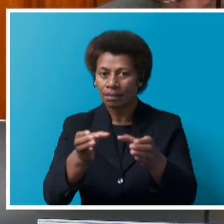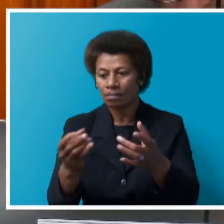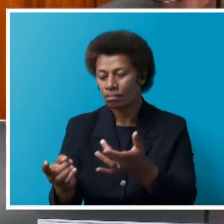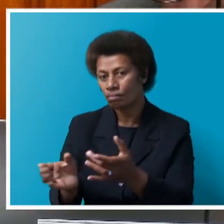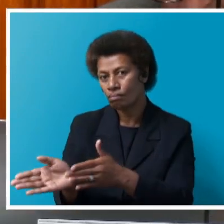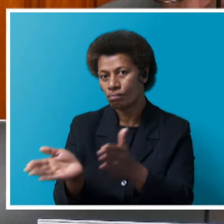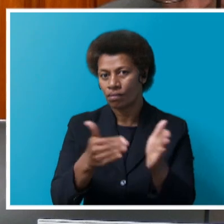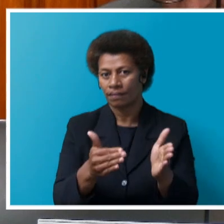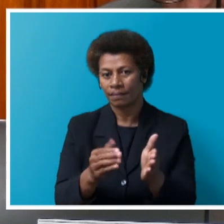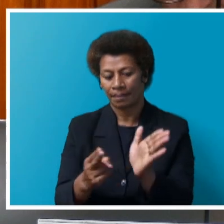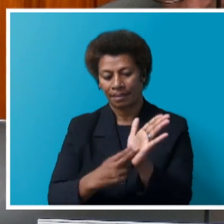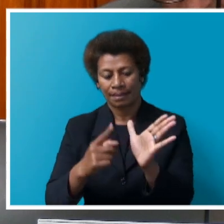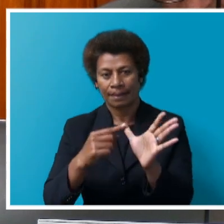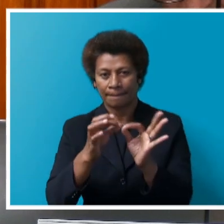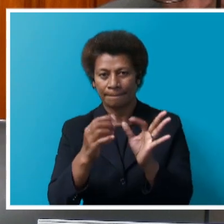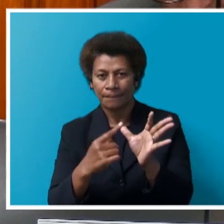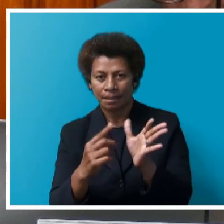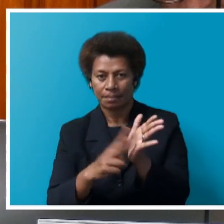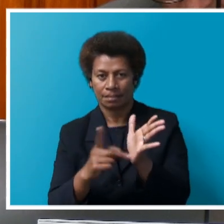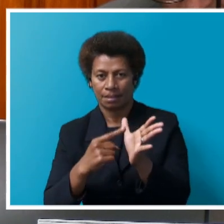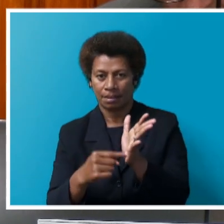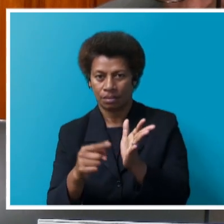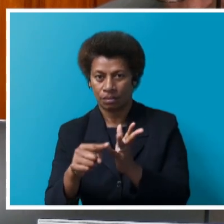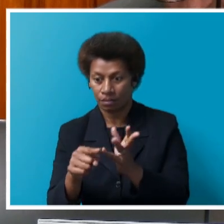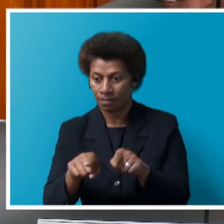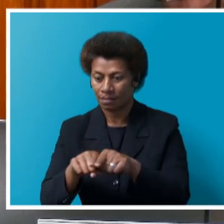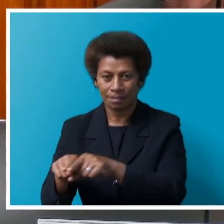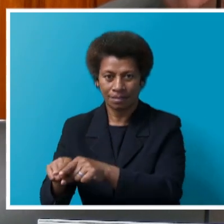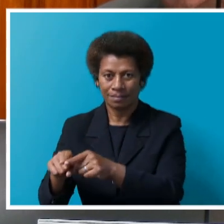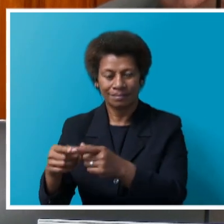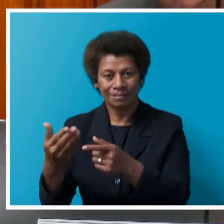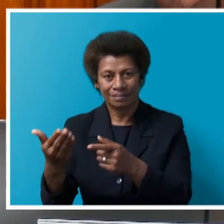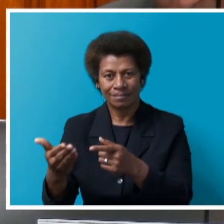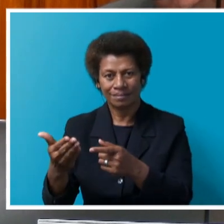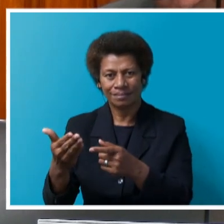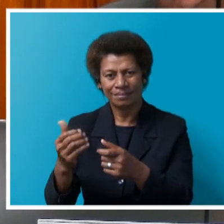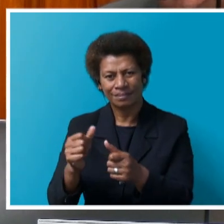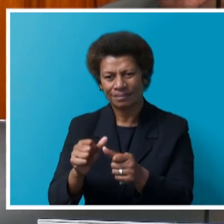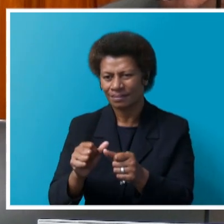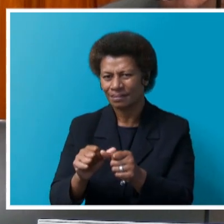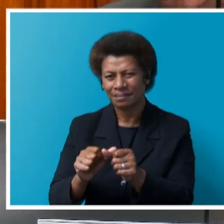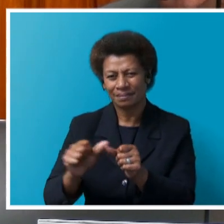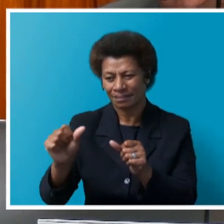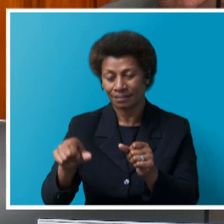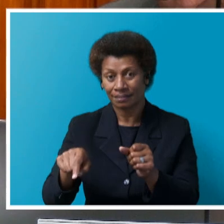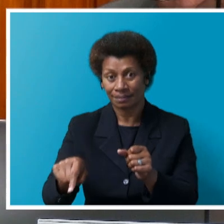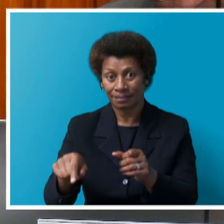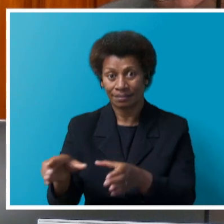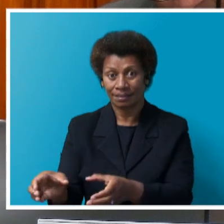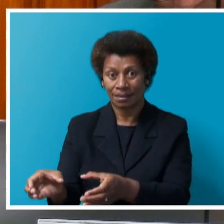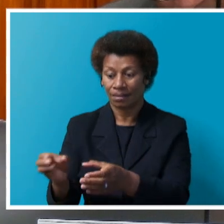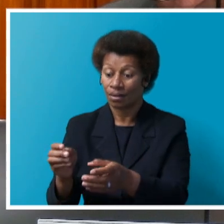The Nambabatu relocation project stands as a significant milestone in our efforts being the first